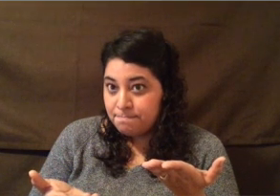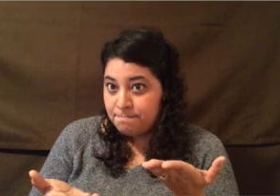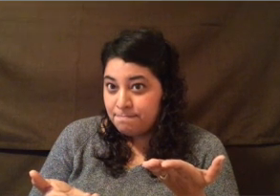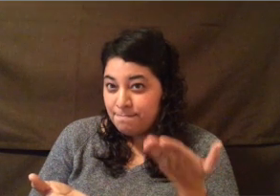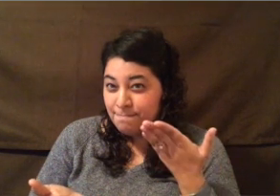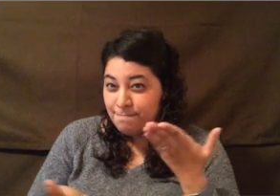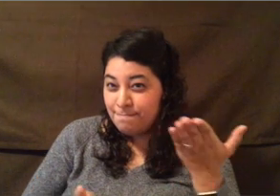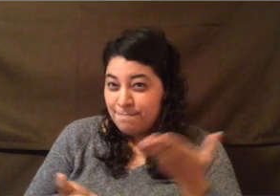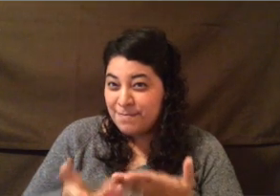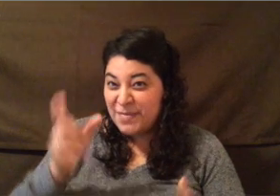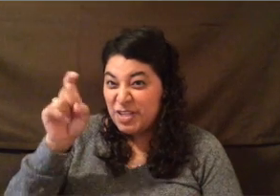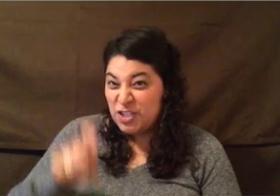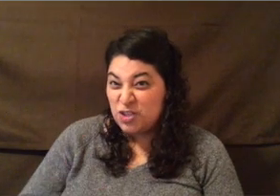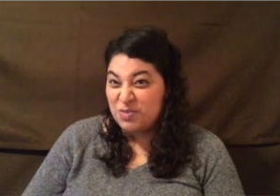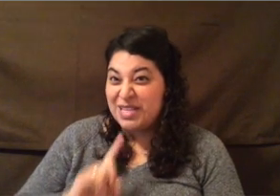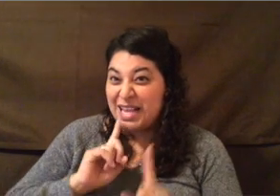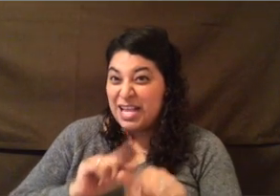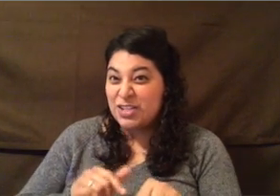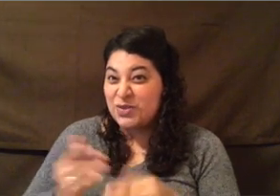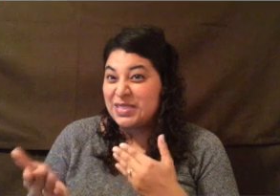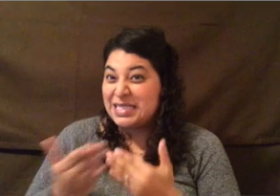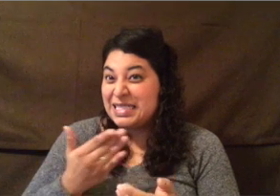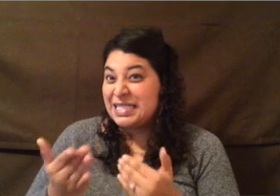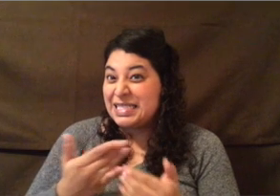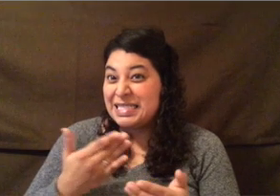This one should be pretty easy.